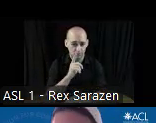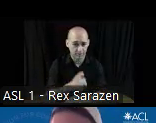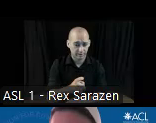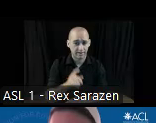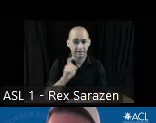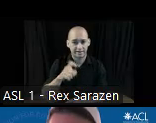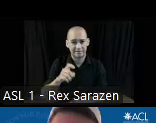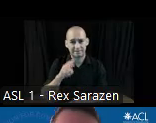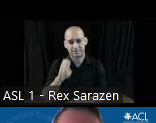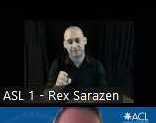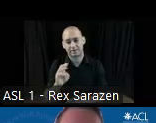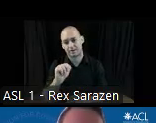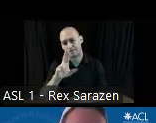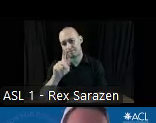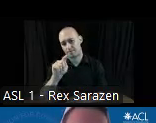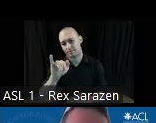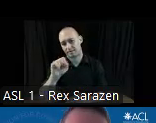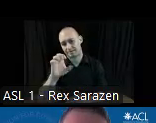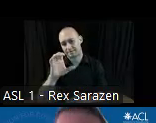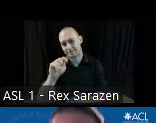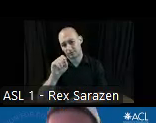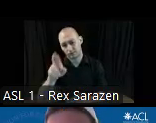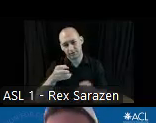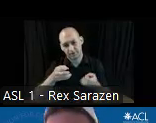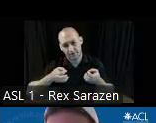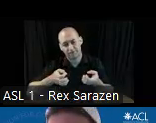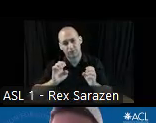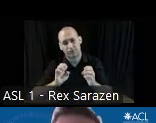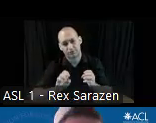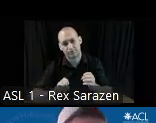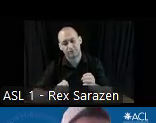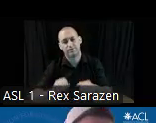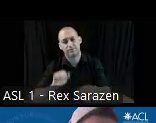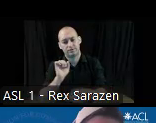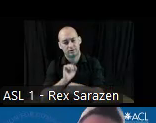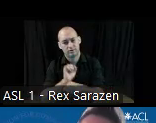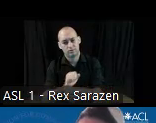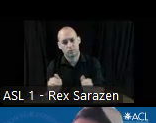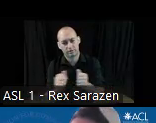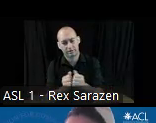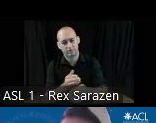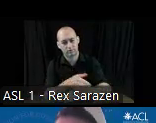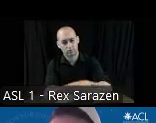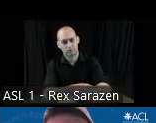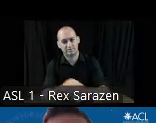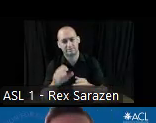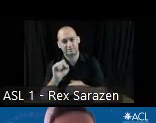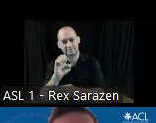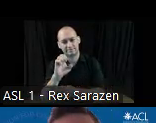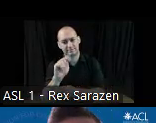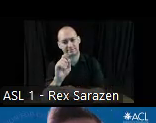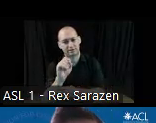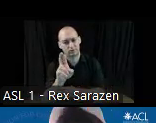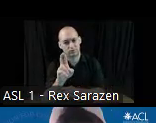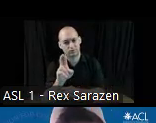a multi-sector effort, and that collaboration across those sectors is key. Next